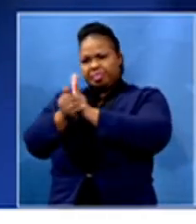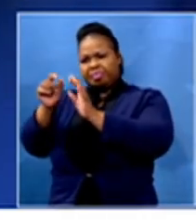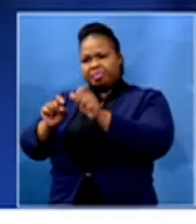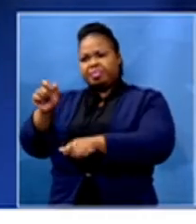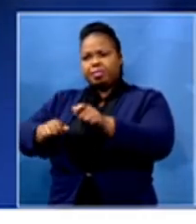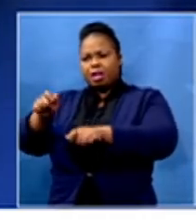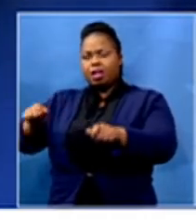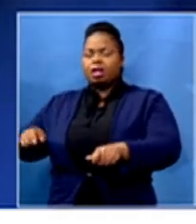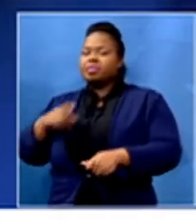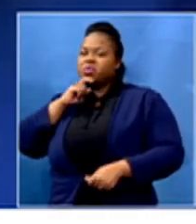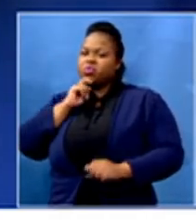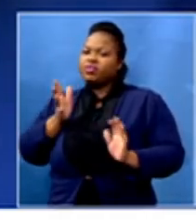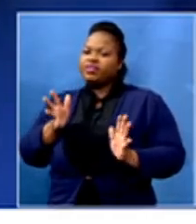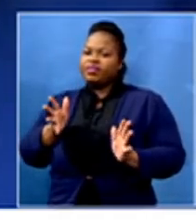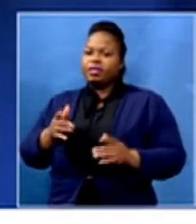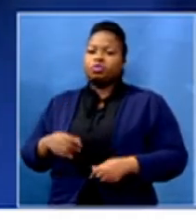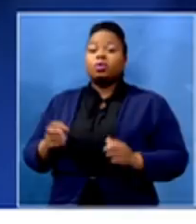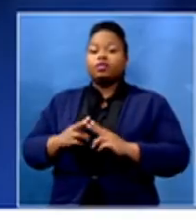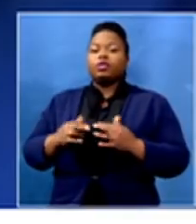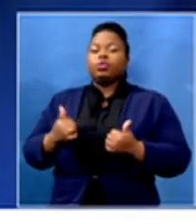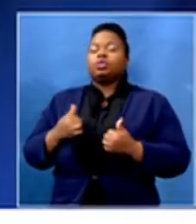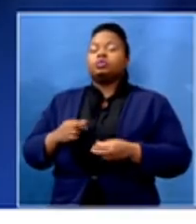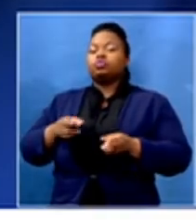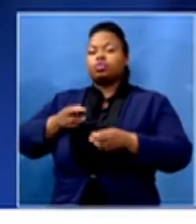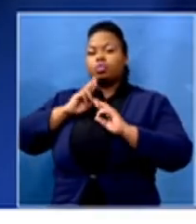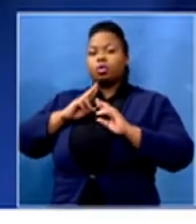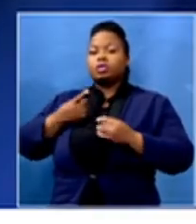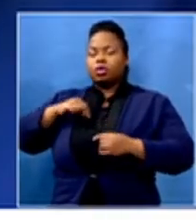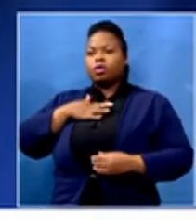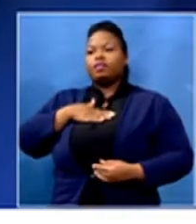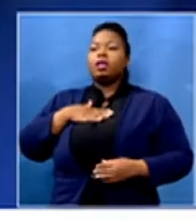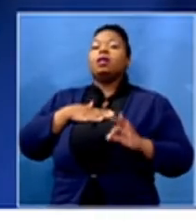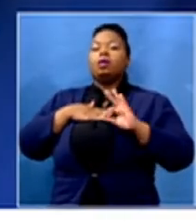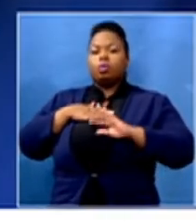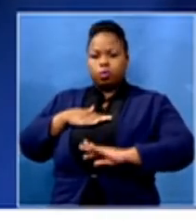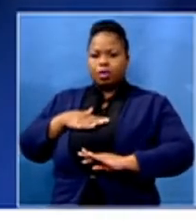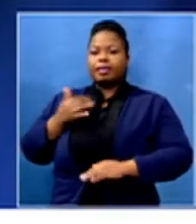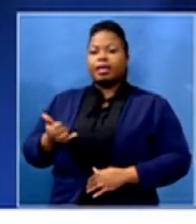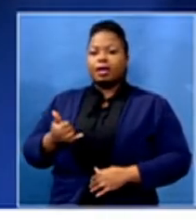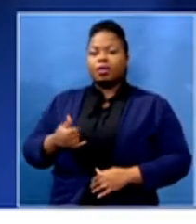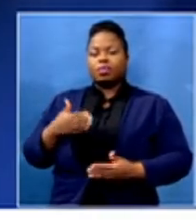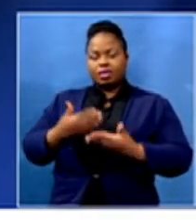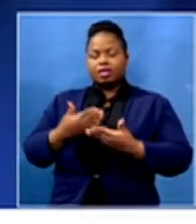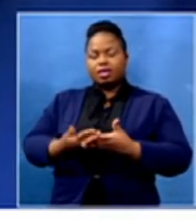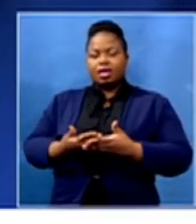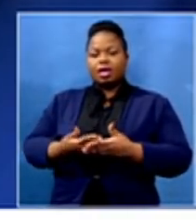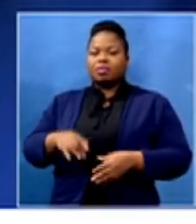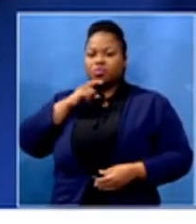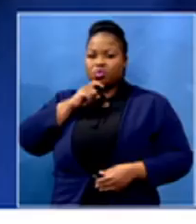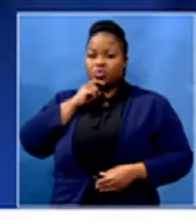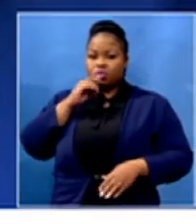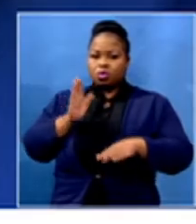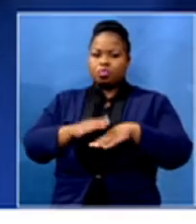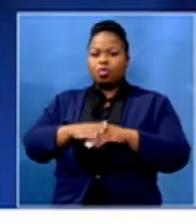very, very good report that gives us a sense that it's going to be standard use in all